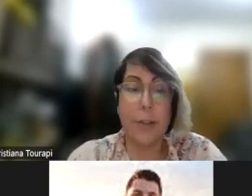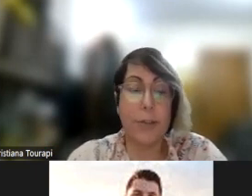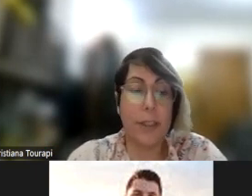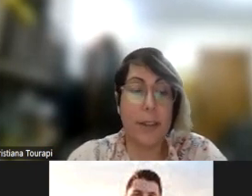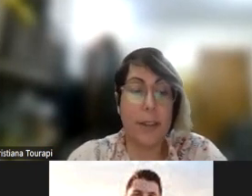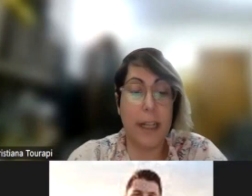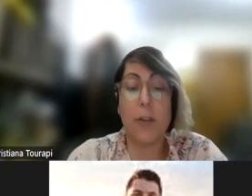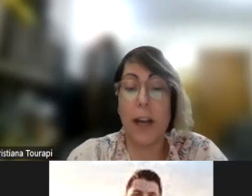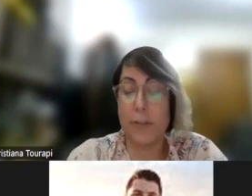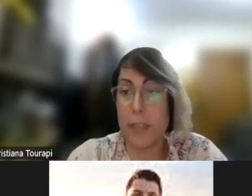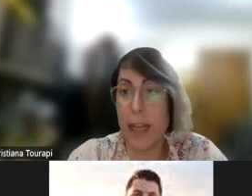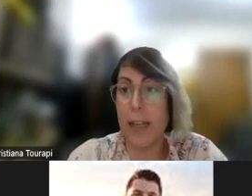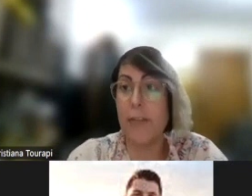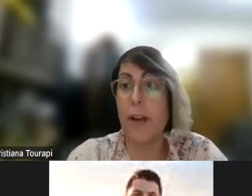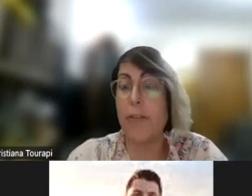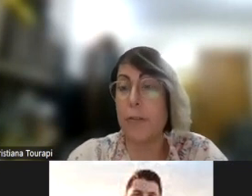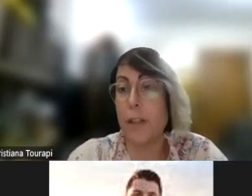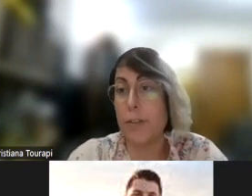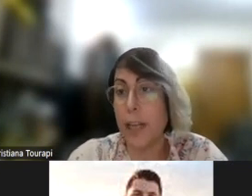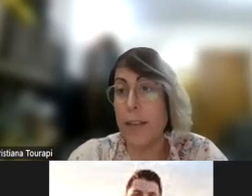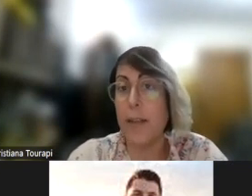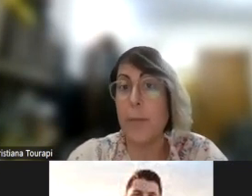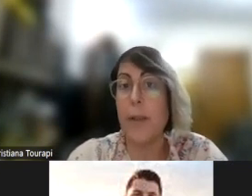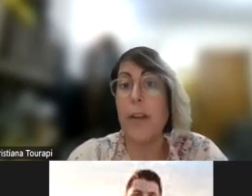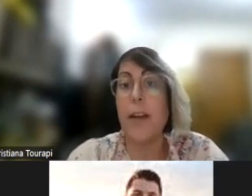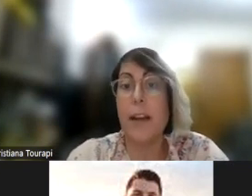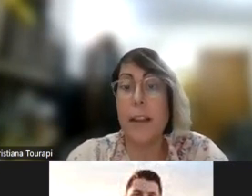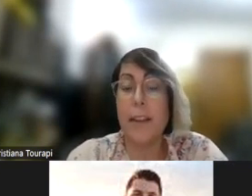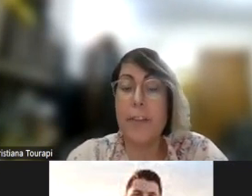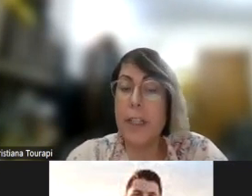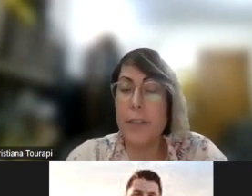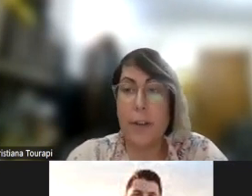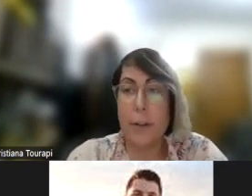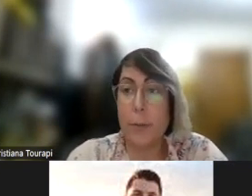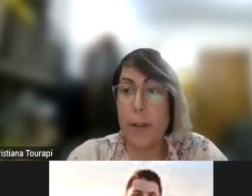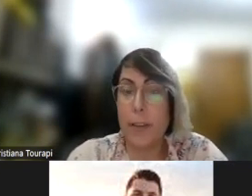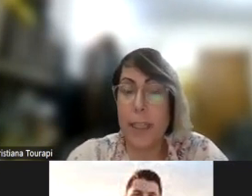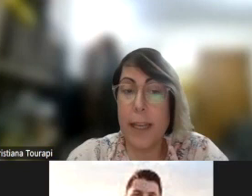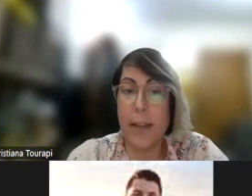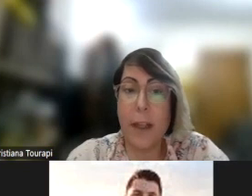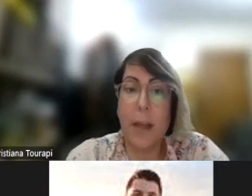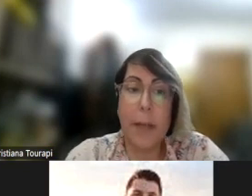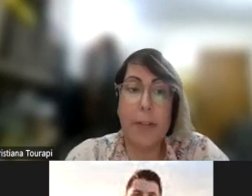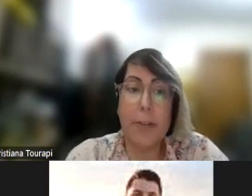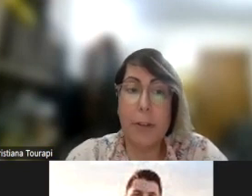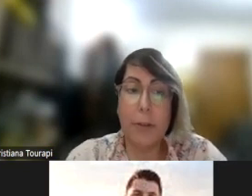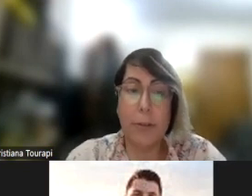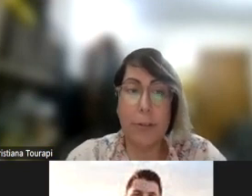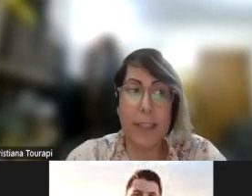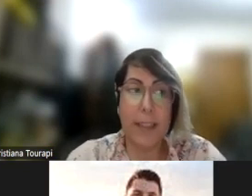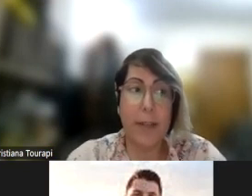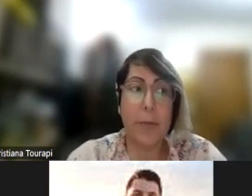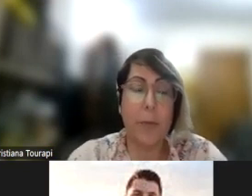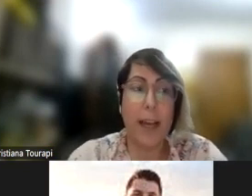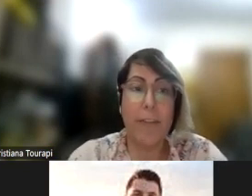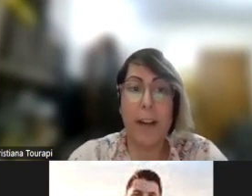The resources, like you have to dive, you have to extract them. They're very difficult to be contained. But also